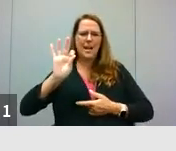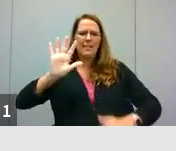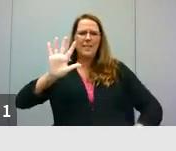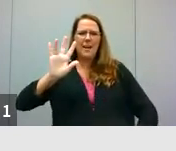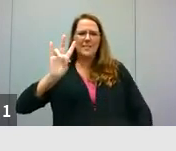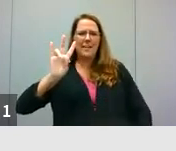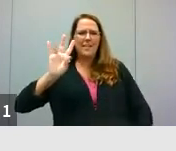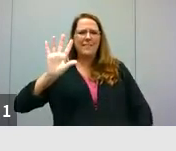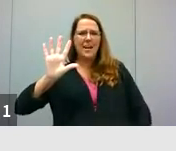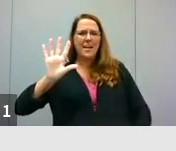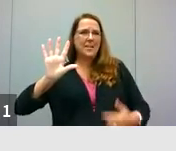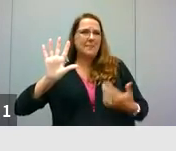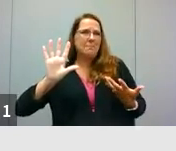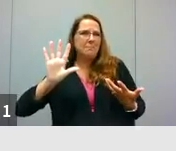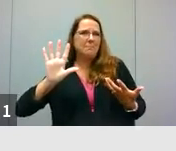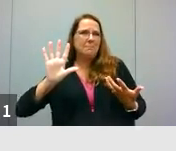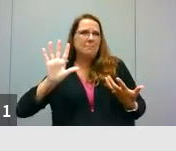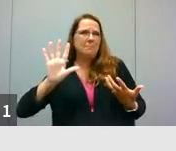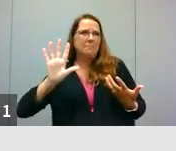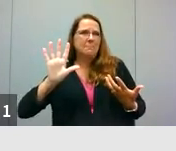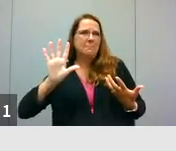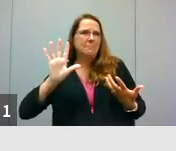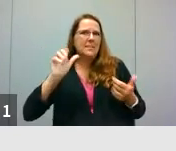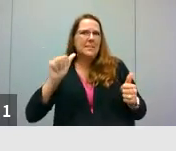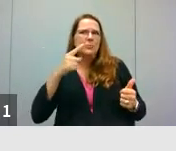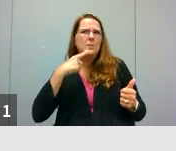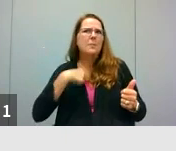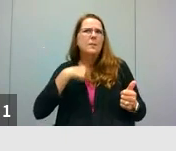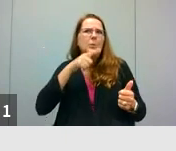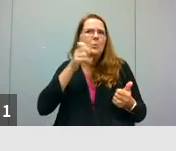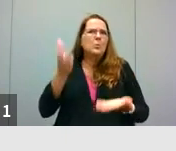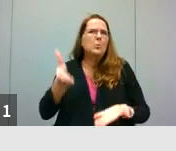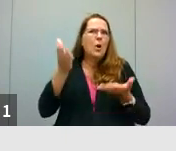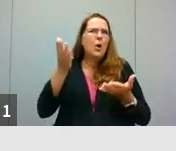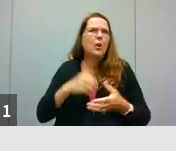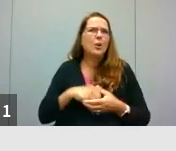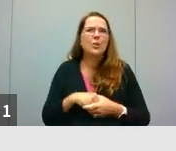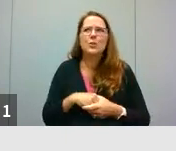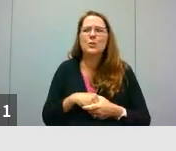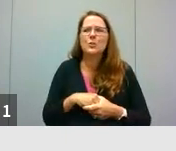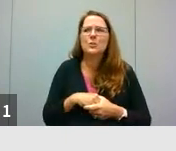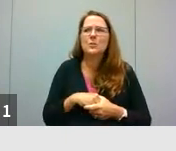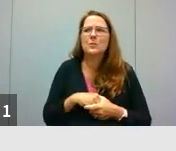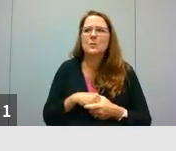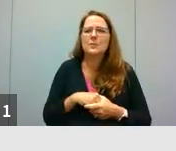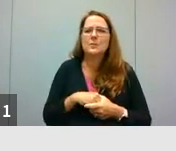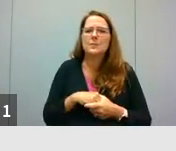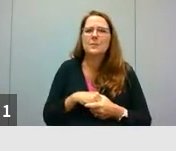39575. Do you by any, can you tell me who you are?